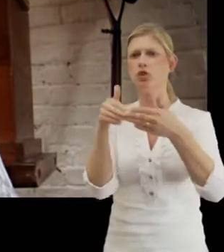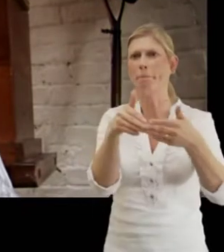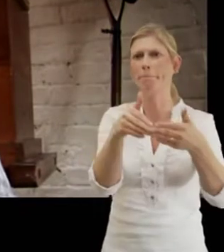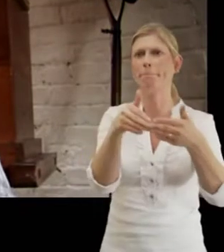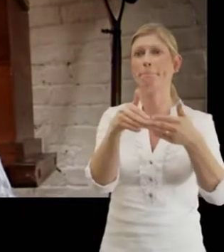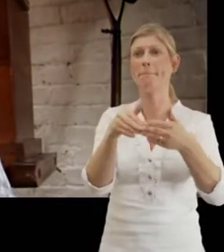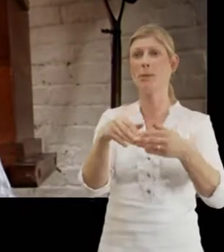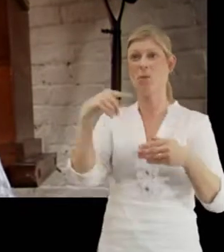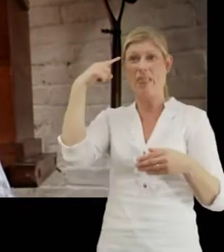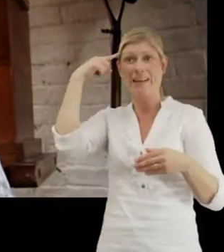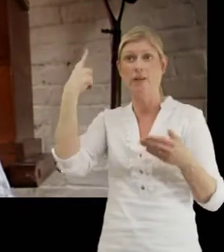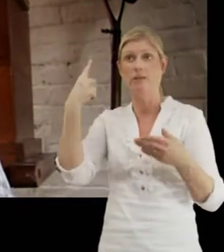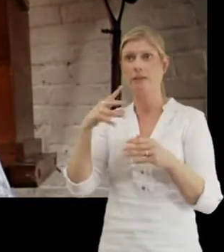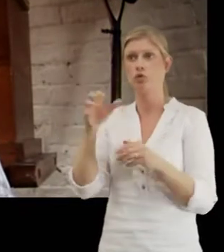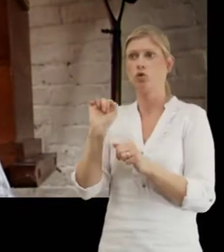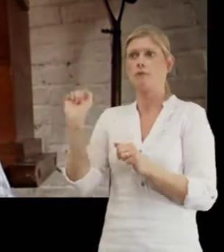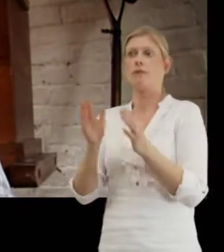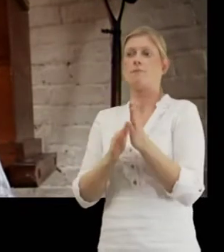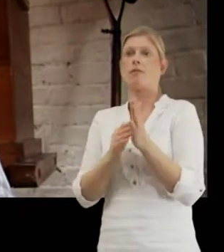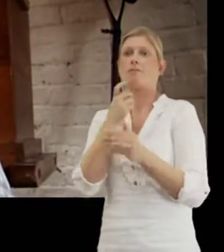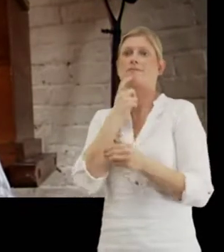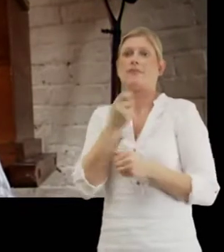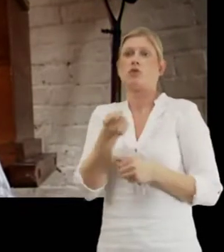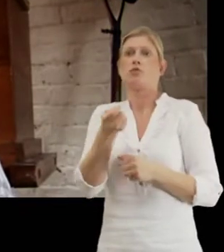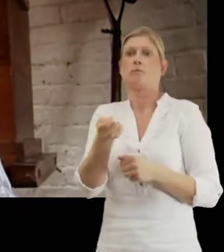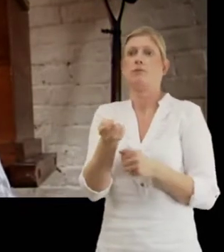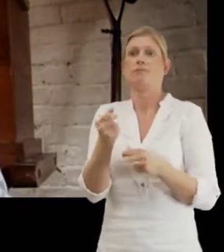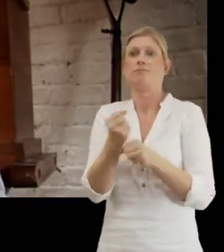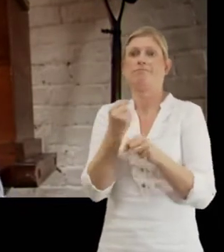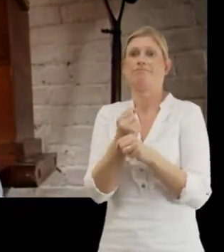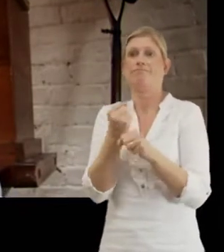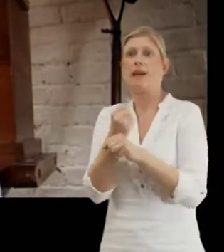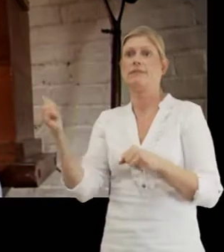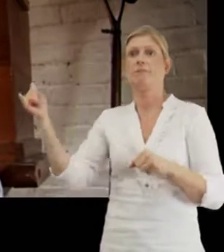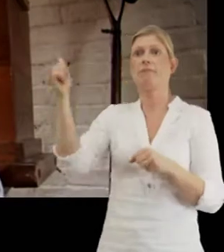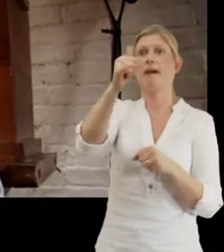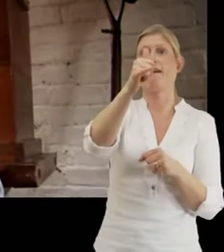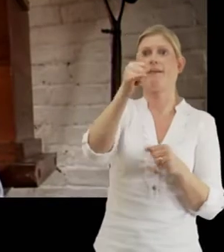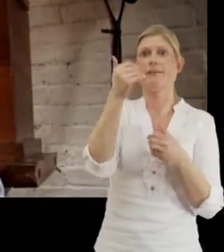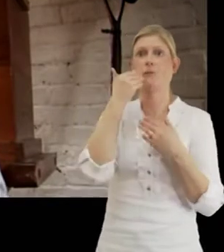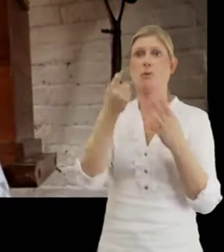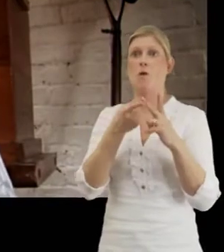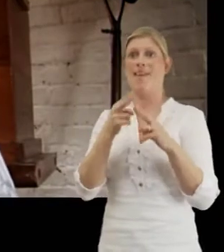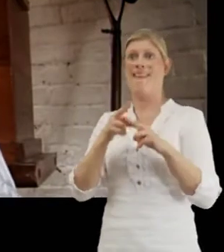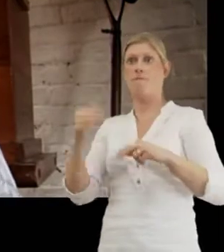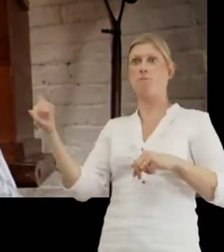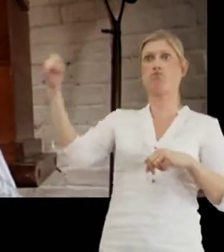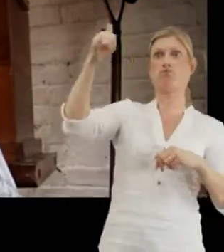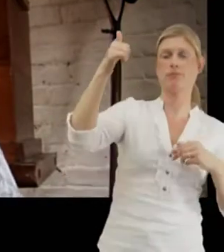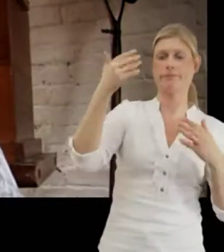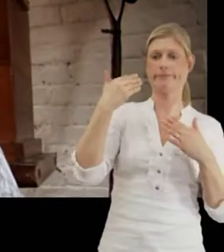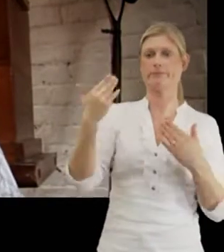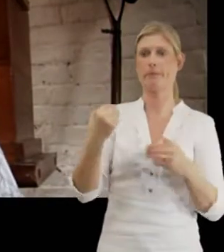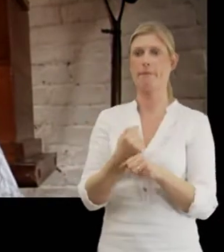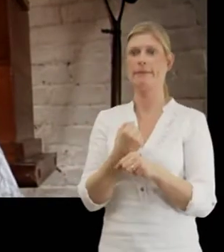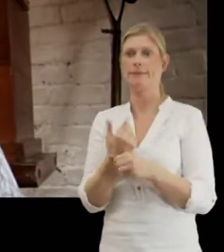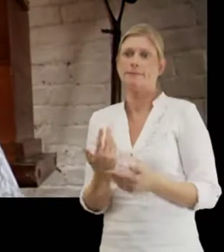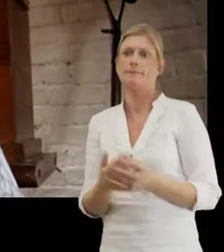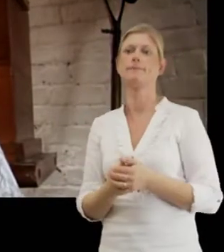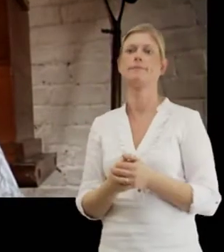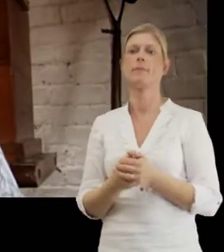At least I suppose it was. They took all my mother's aluminium saucepans as well to make Spitfires. I don't suppose they ever flew, but you never knew.